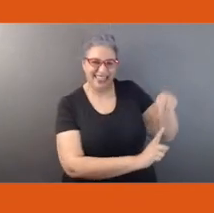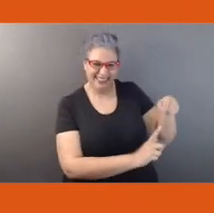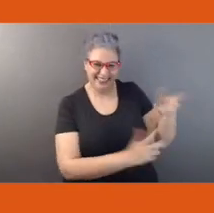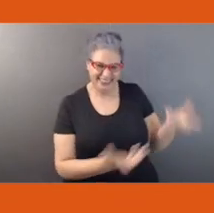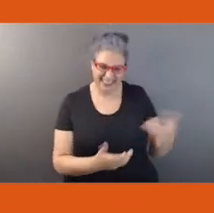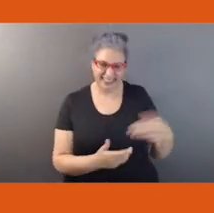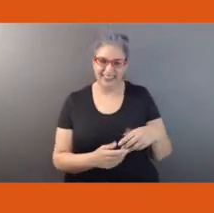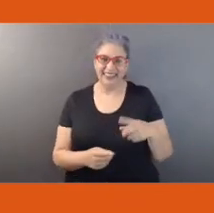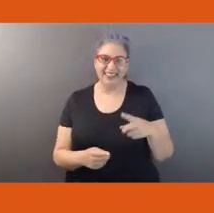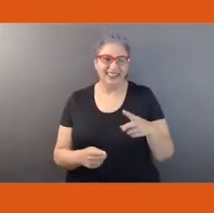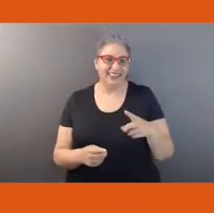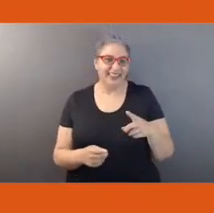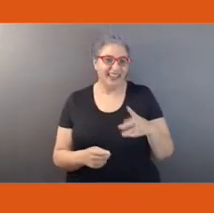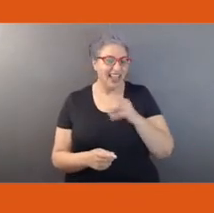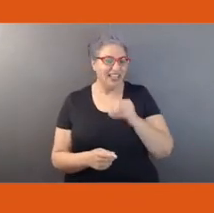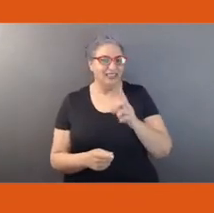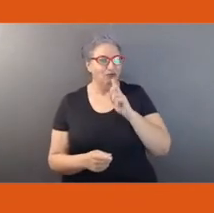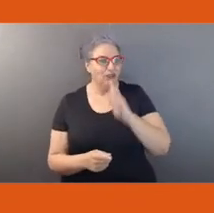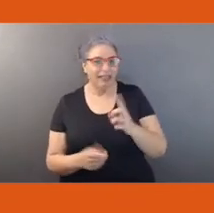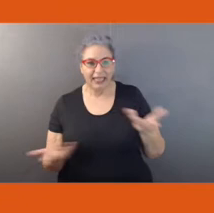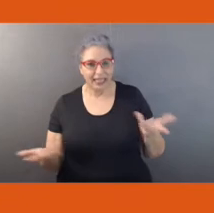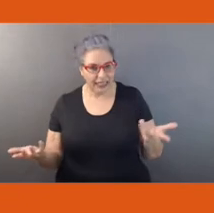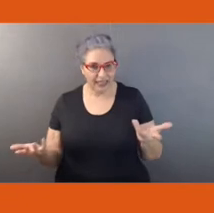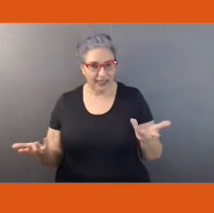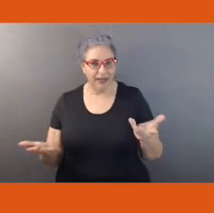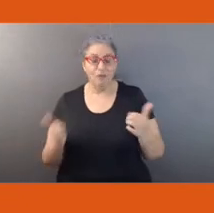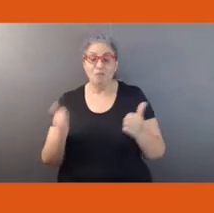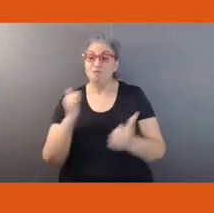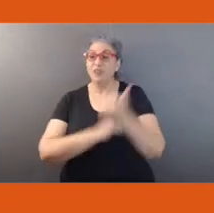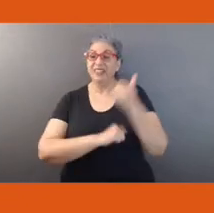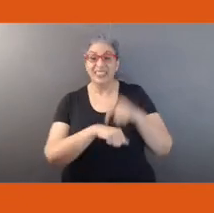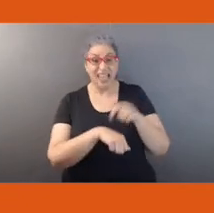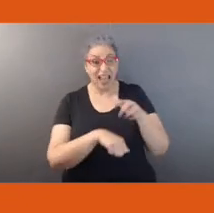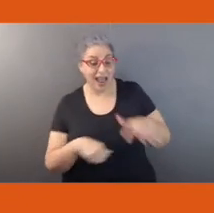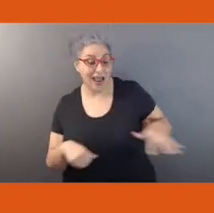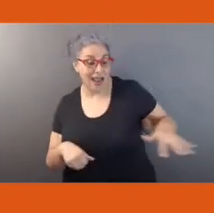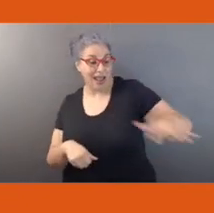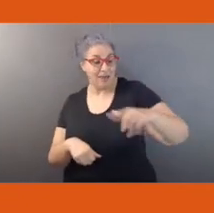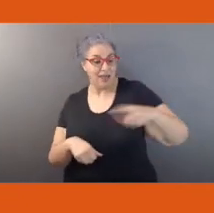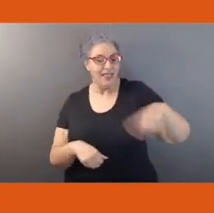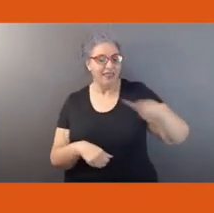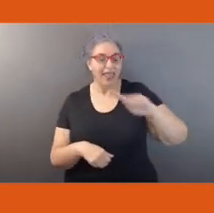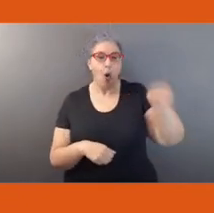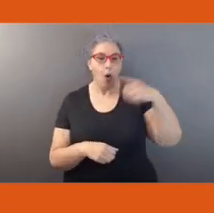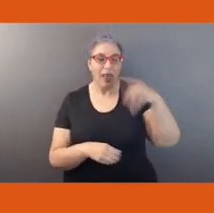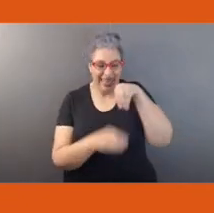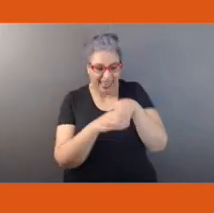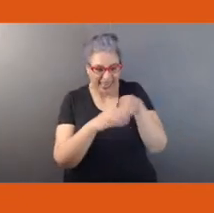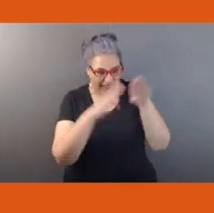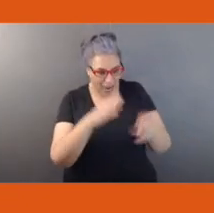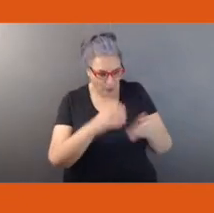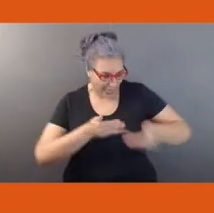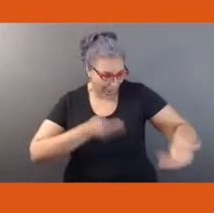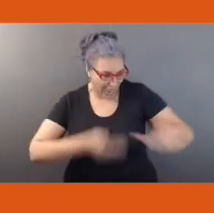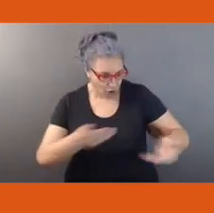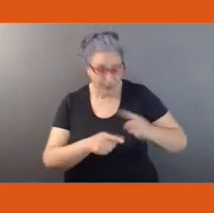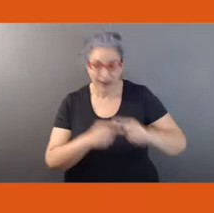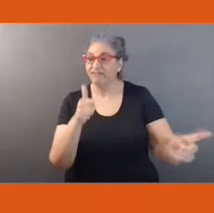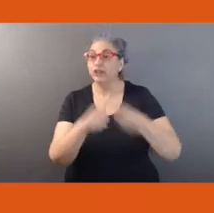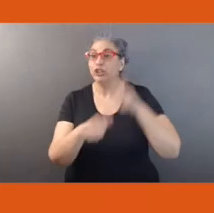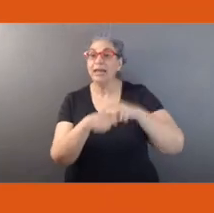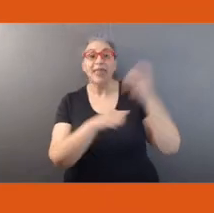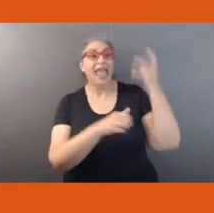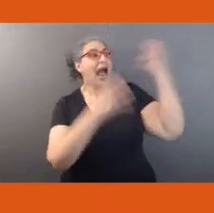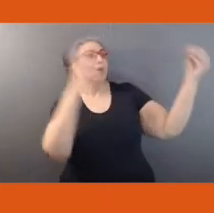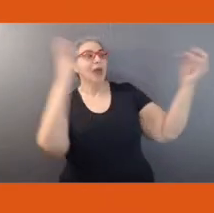And, you know, Pixar usually never hires anyone outside of the, you know, they have in-house casting. So it was like the first time they went